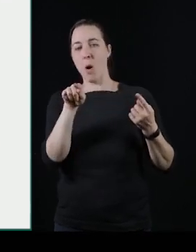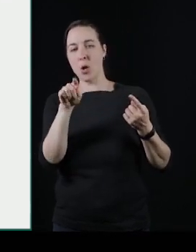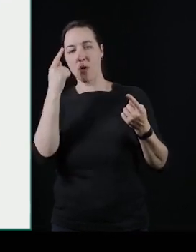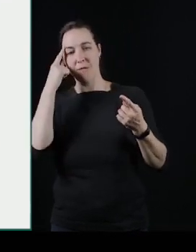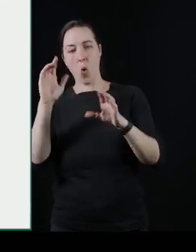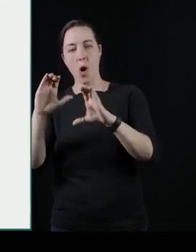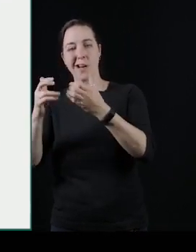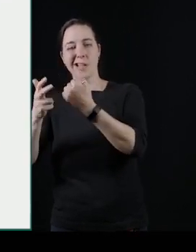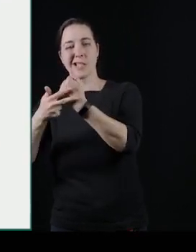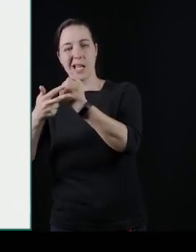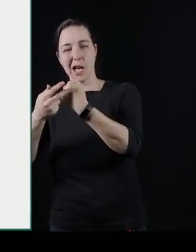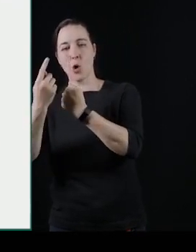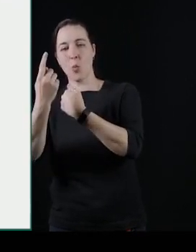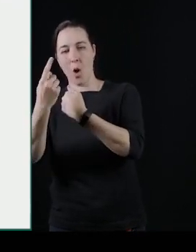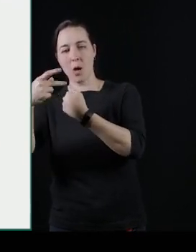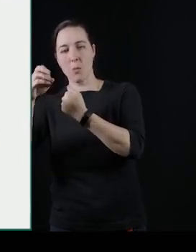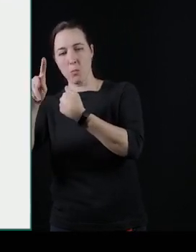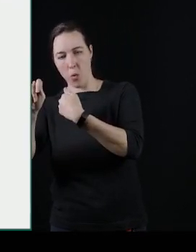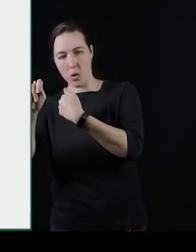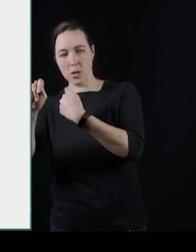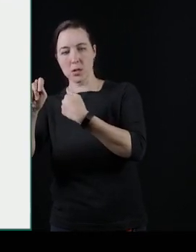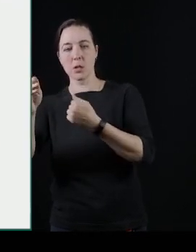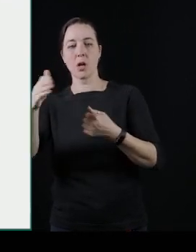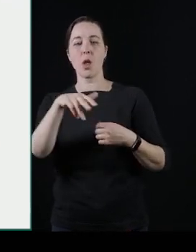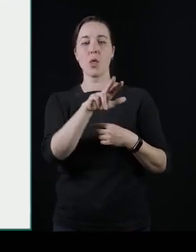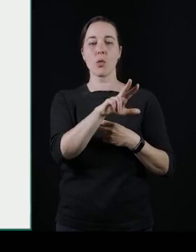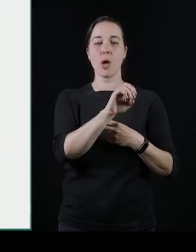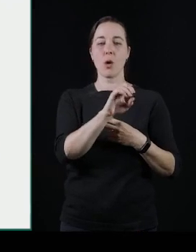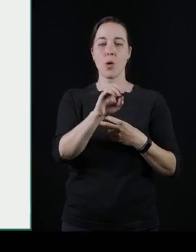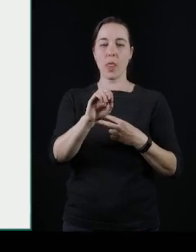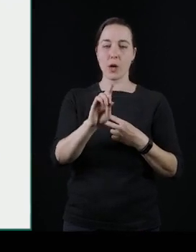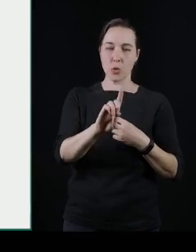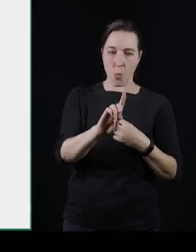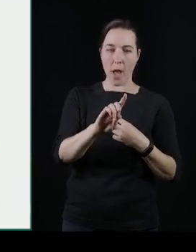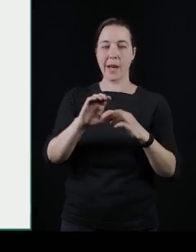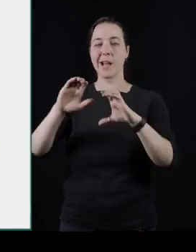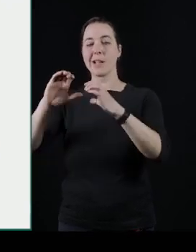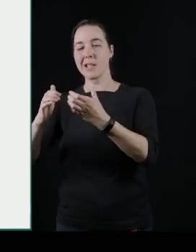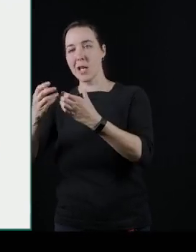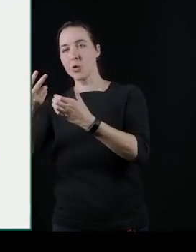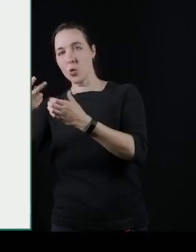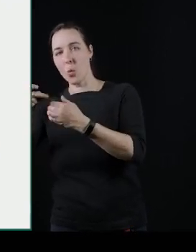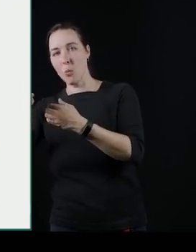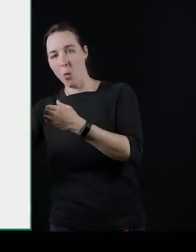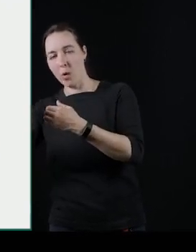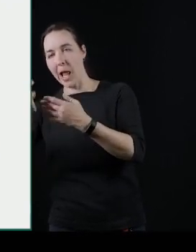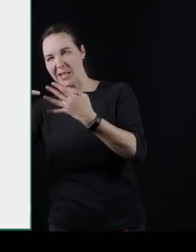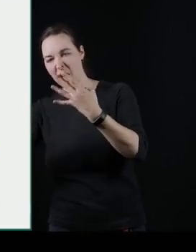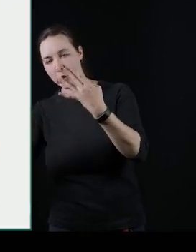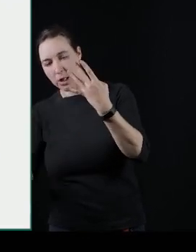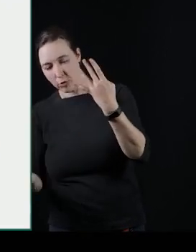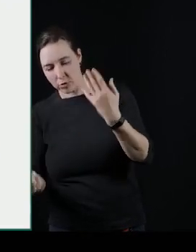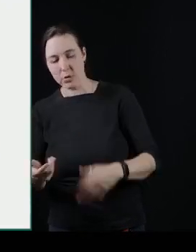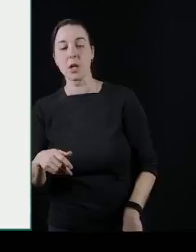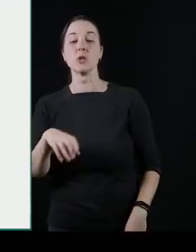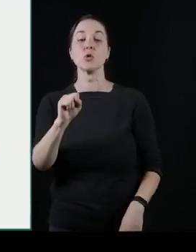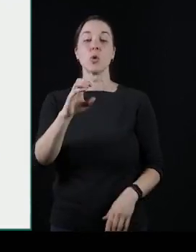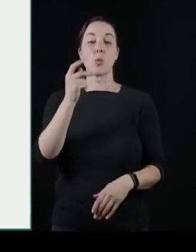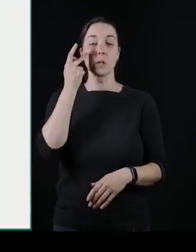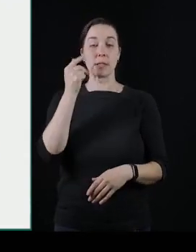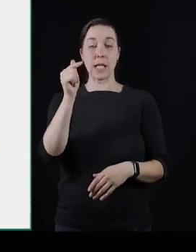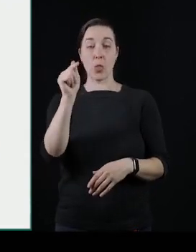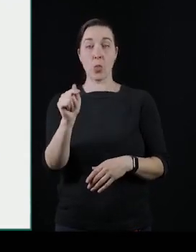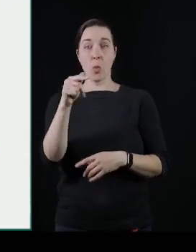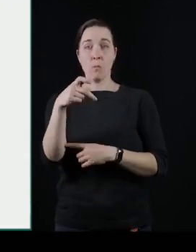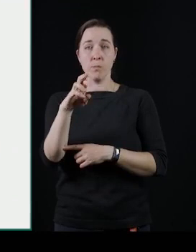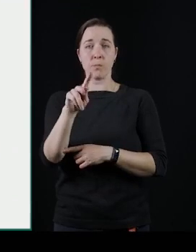to container 1 port, 30,001 container port, and et cetera, et cetera. And this